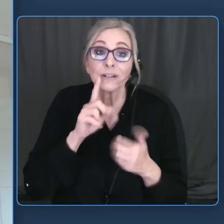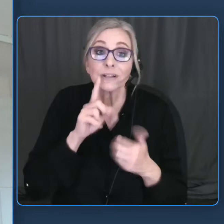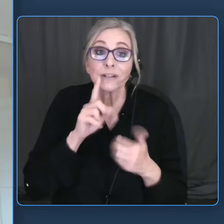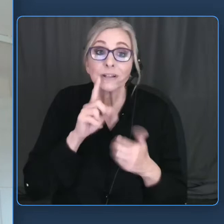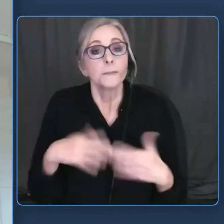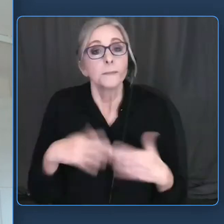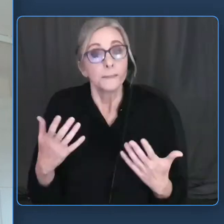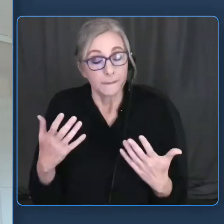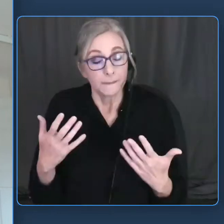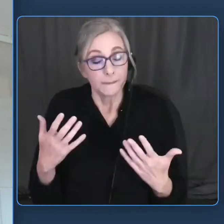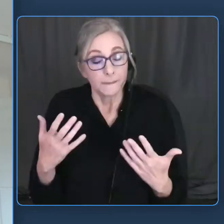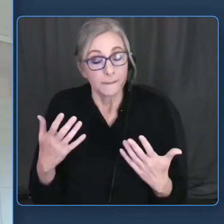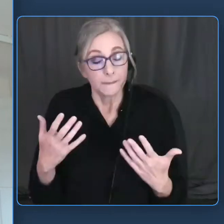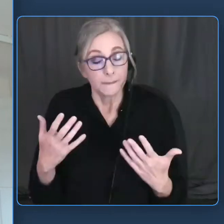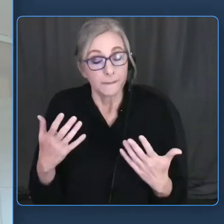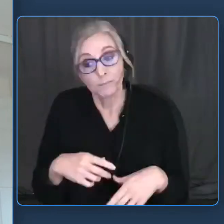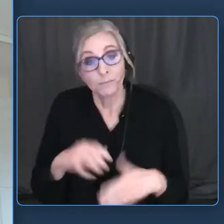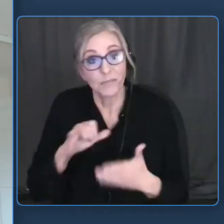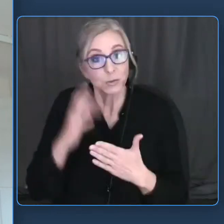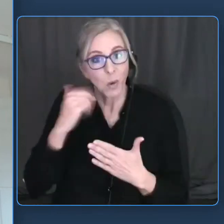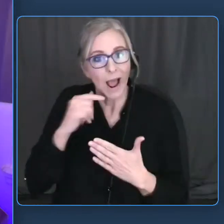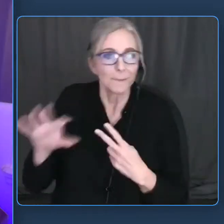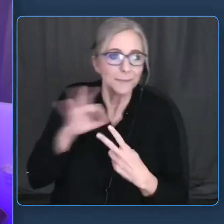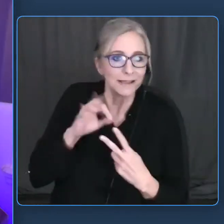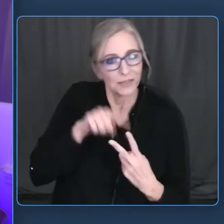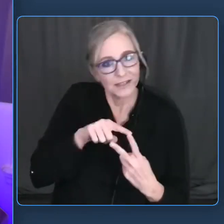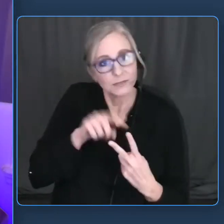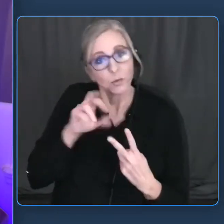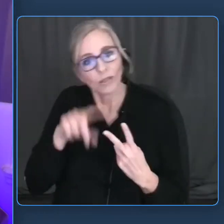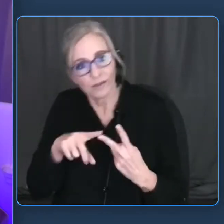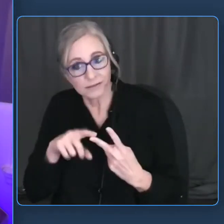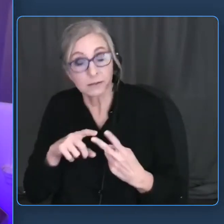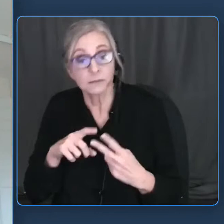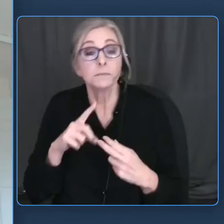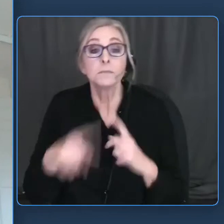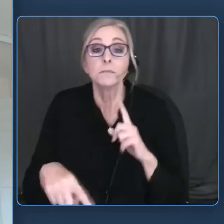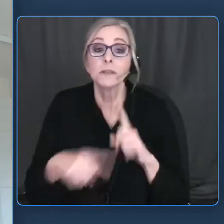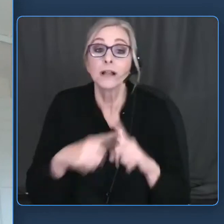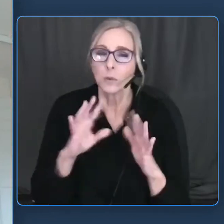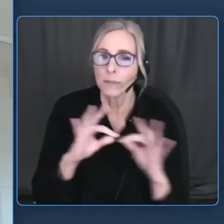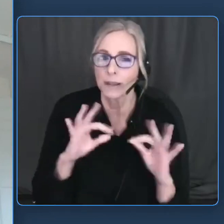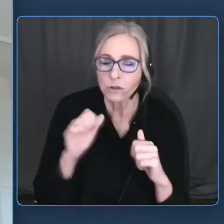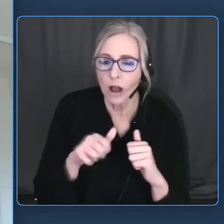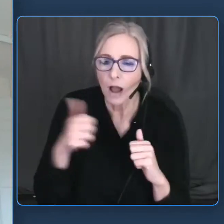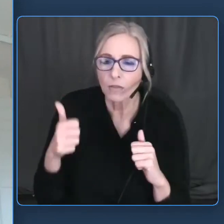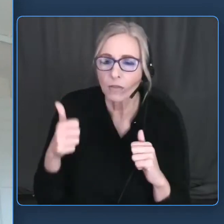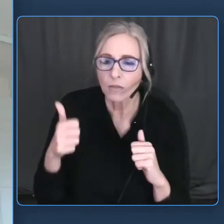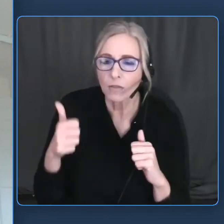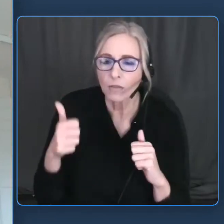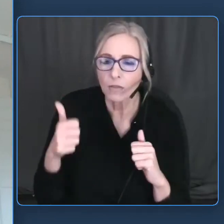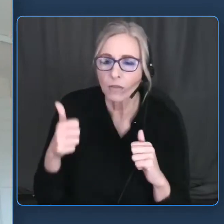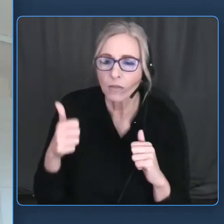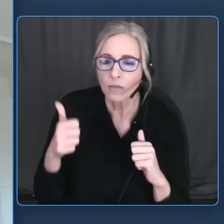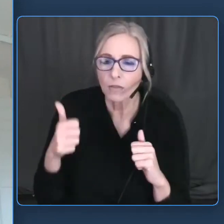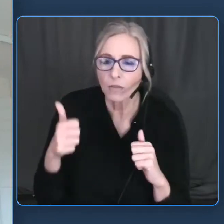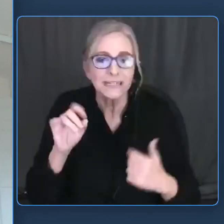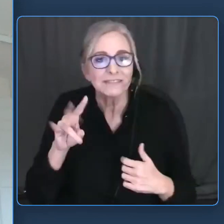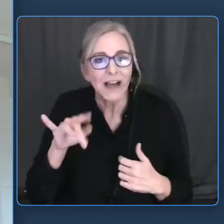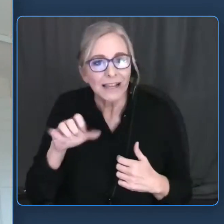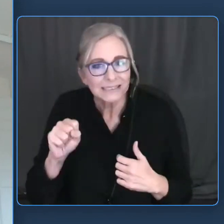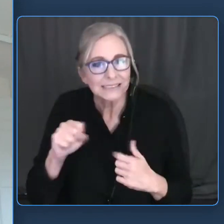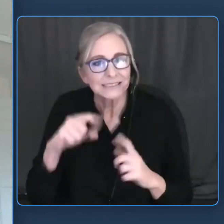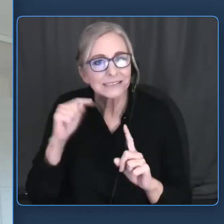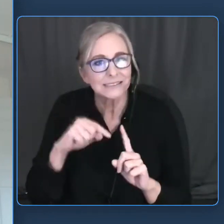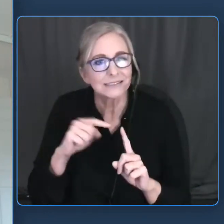And yeah, so that's how it works for me. There's also, I want to mention, there's also some devices that